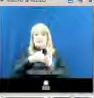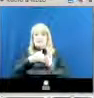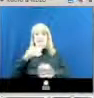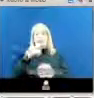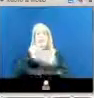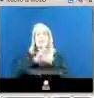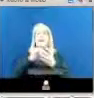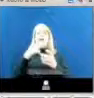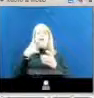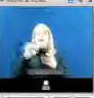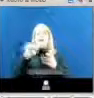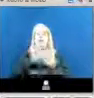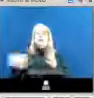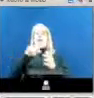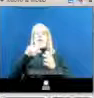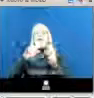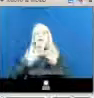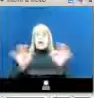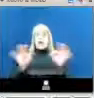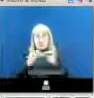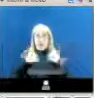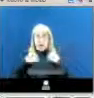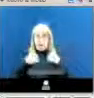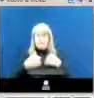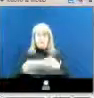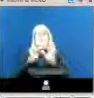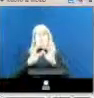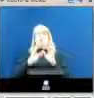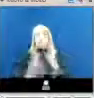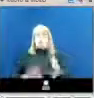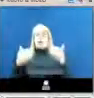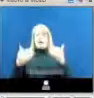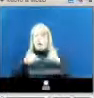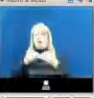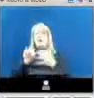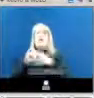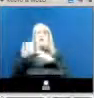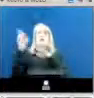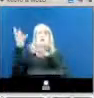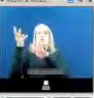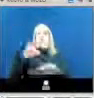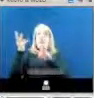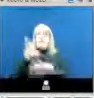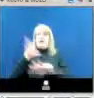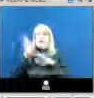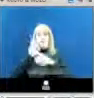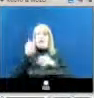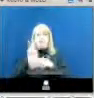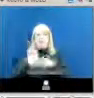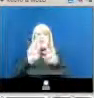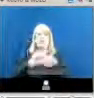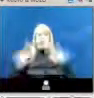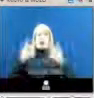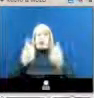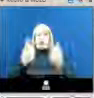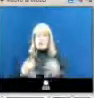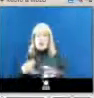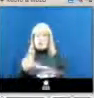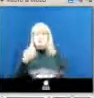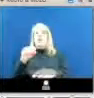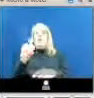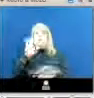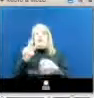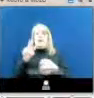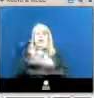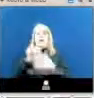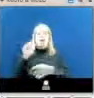and interpreters are provided. The streaming window opens automatically. There is a tab for the audio and video on the